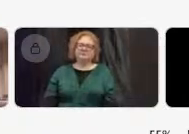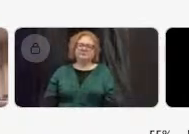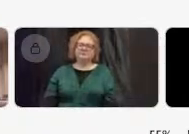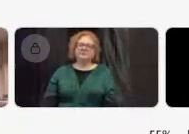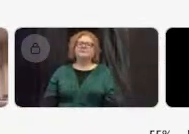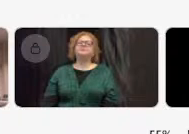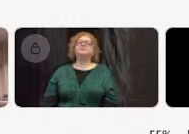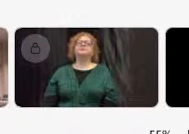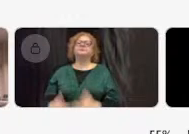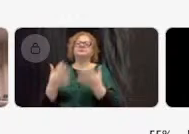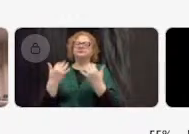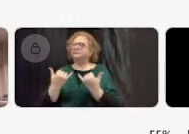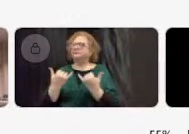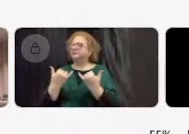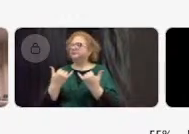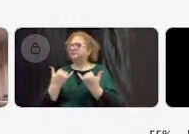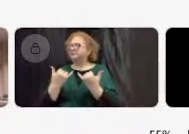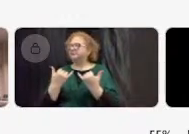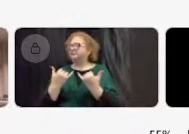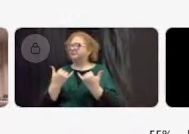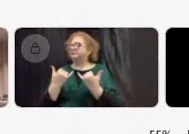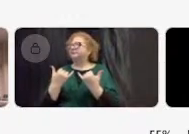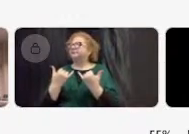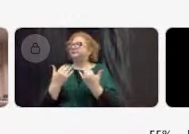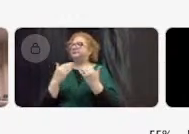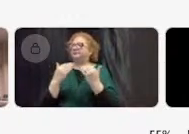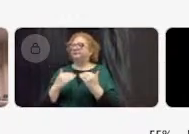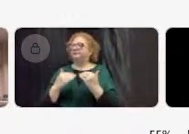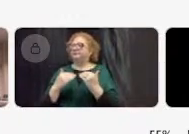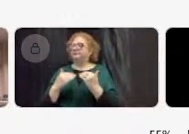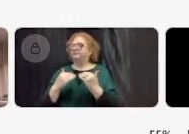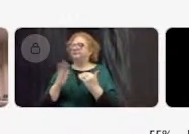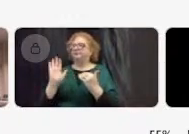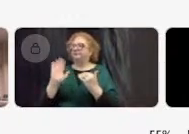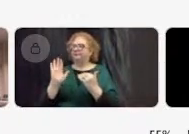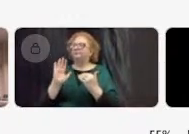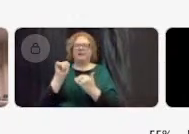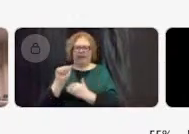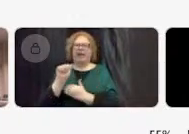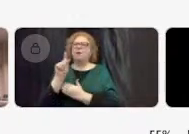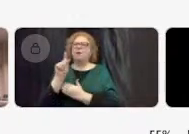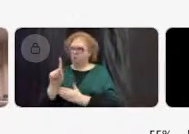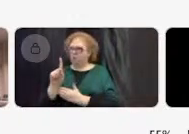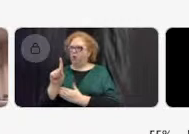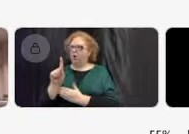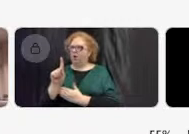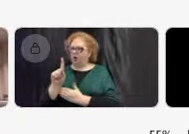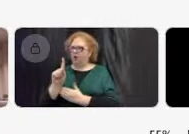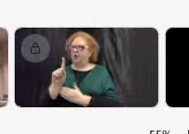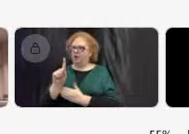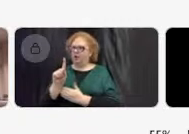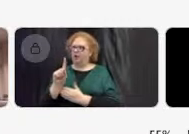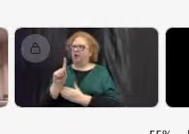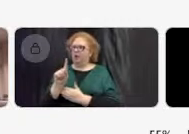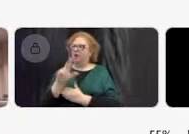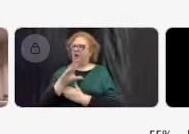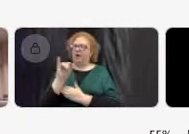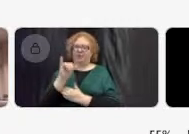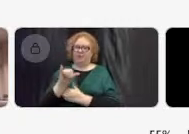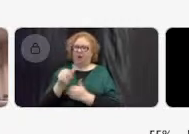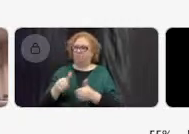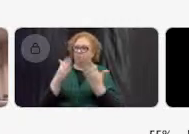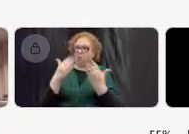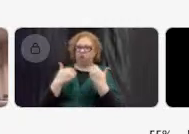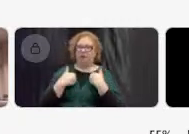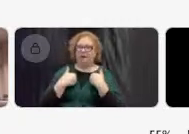All right, thank you. I guess we will go down to A1. Yeah. Yeah, so we got an A1, and on that, do we have a motion for